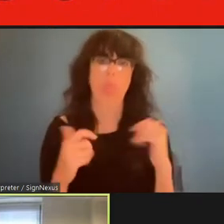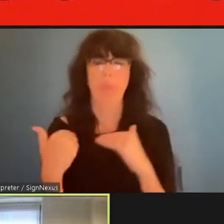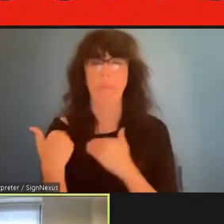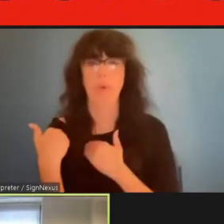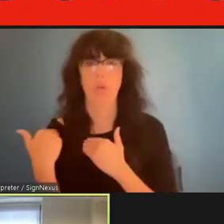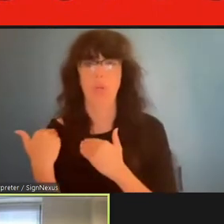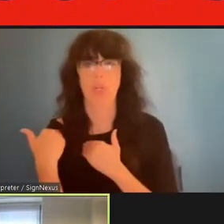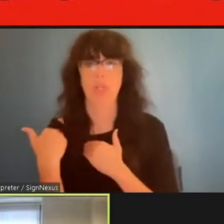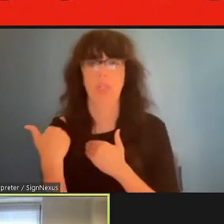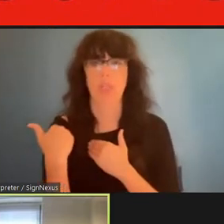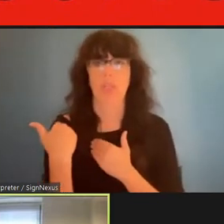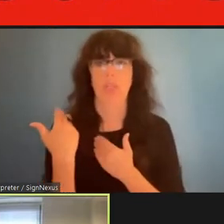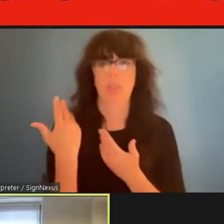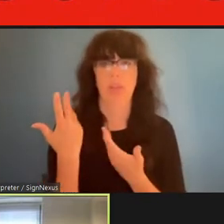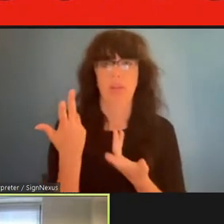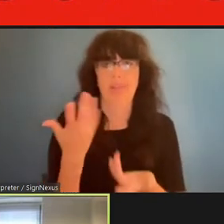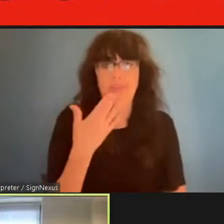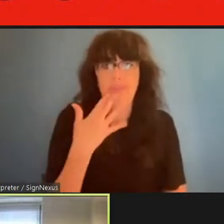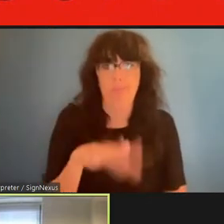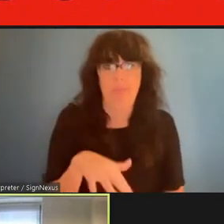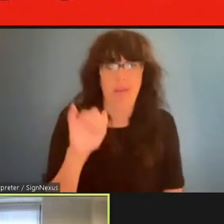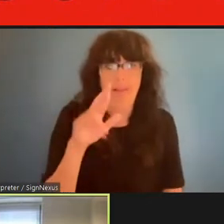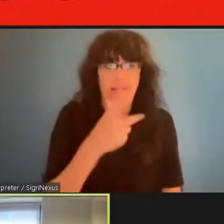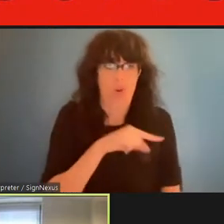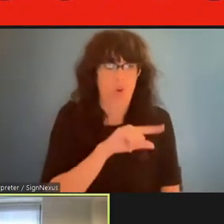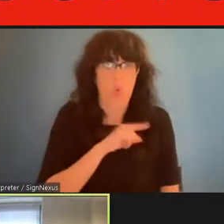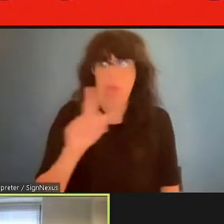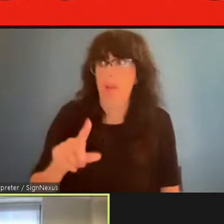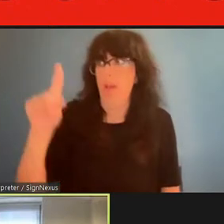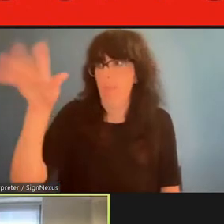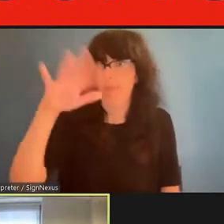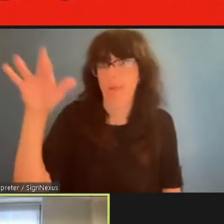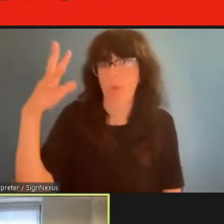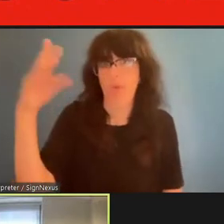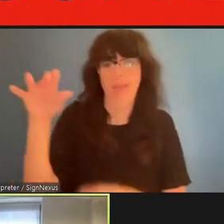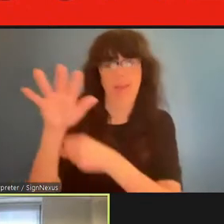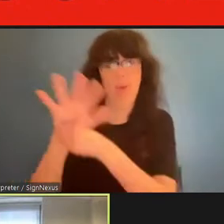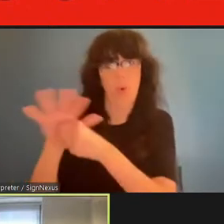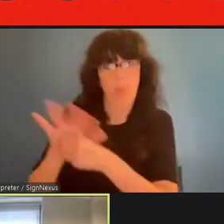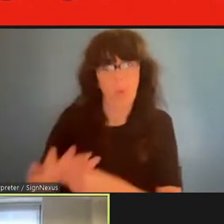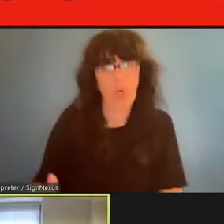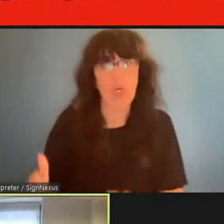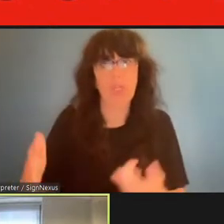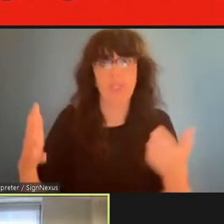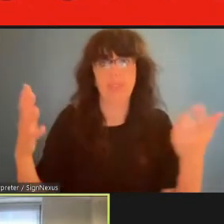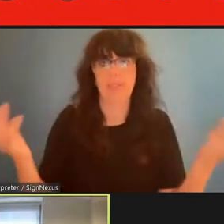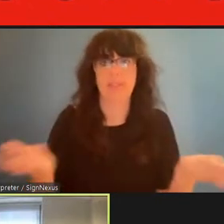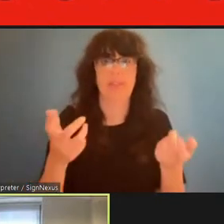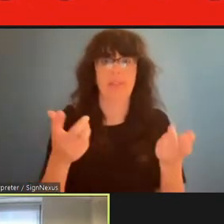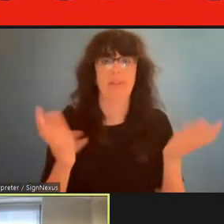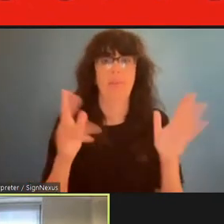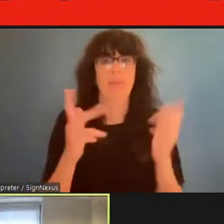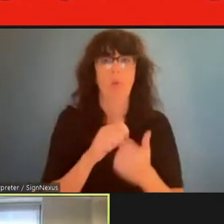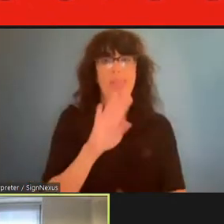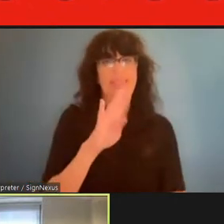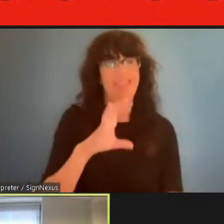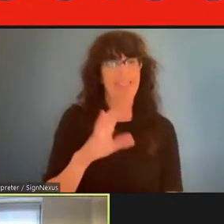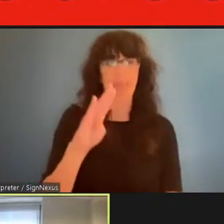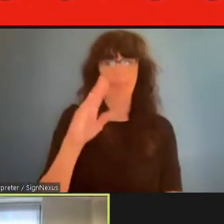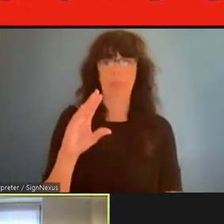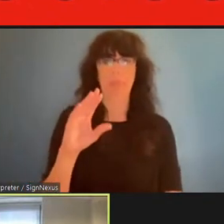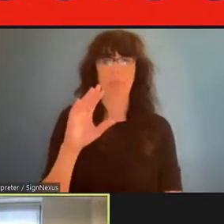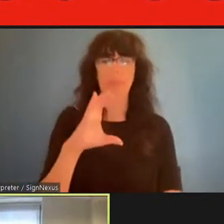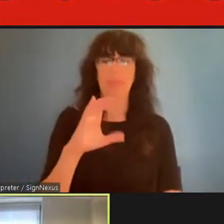uh deleterious air quality uptown and in the outer boroughs to having the central business district have decreased congestion thank